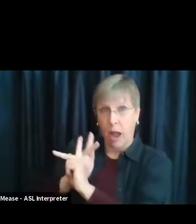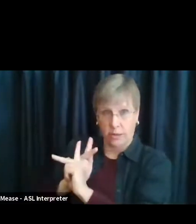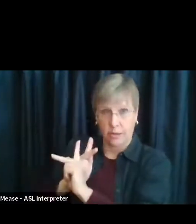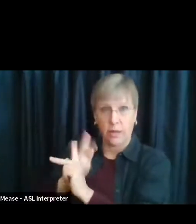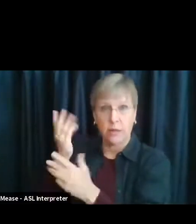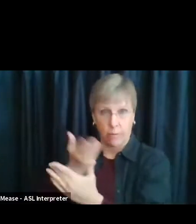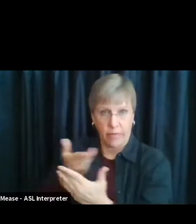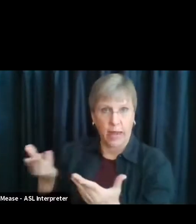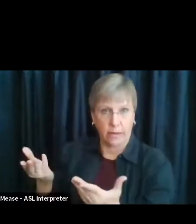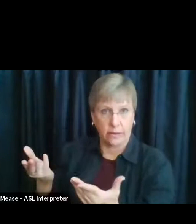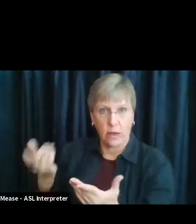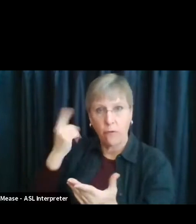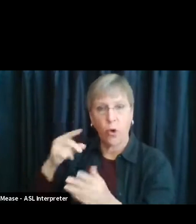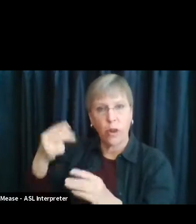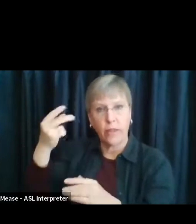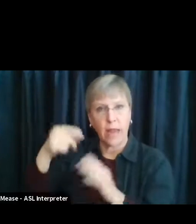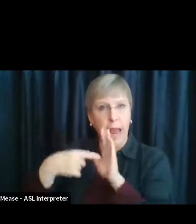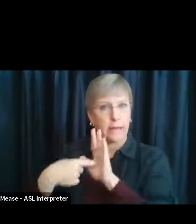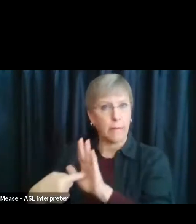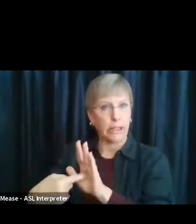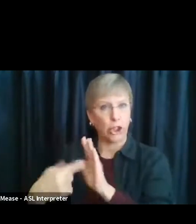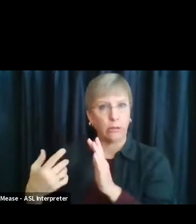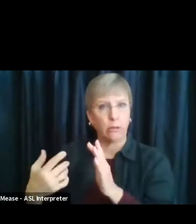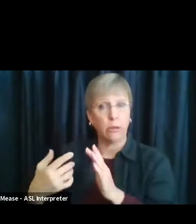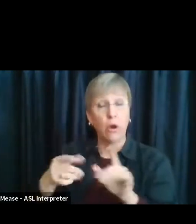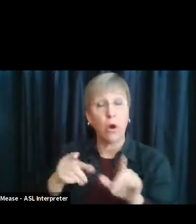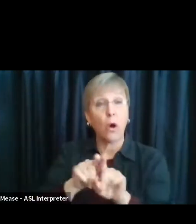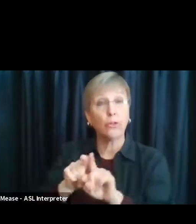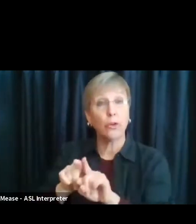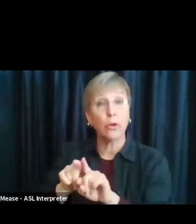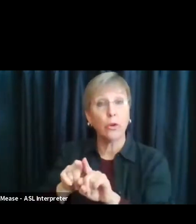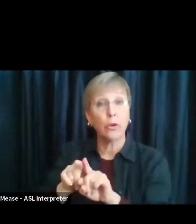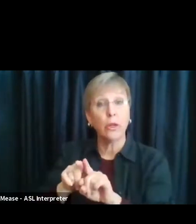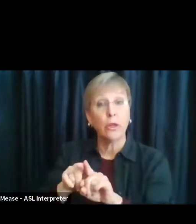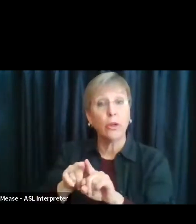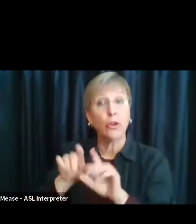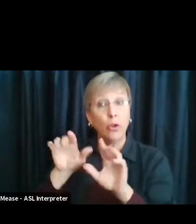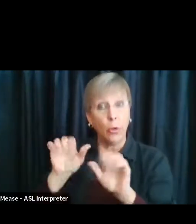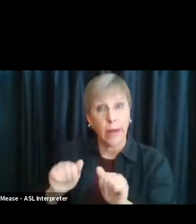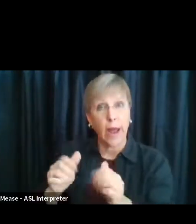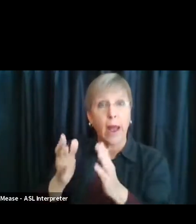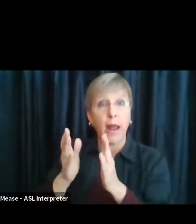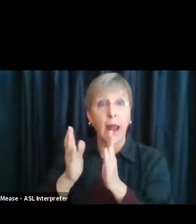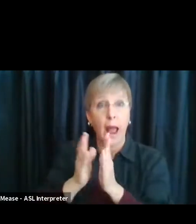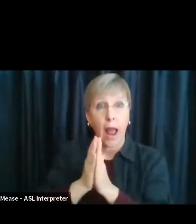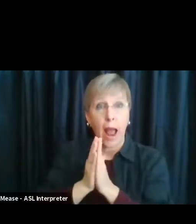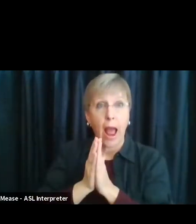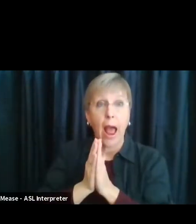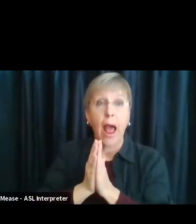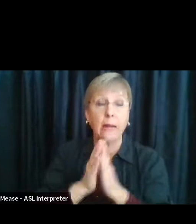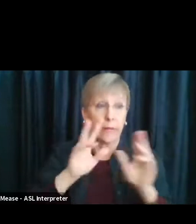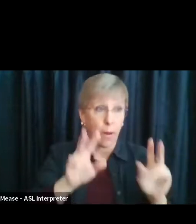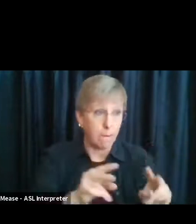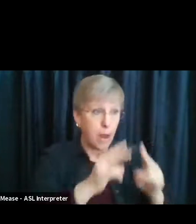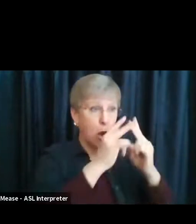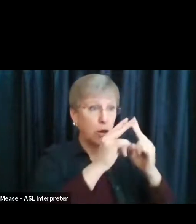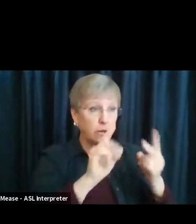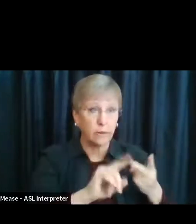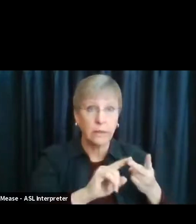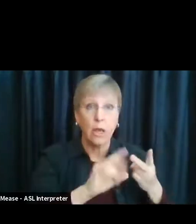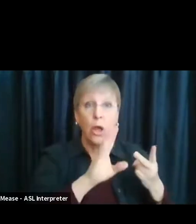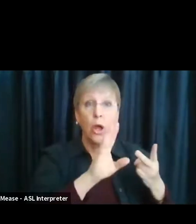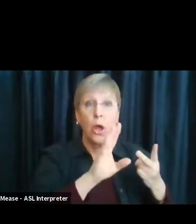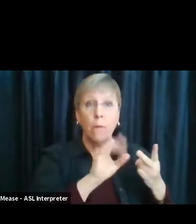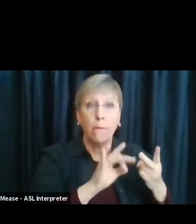objects for your exhibition. You can also, of course, ask Paris or Berlin or London. You can ask the